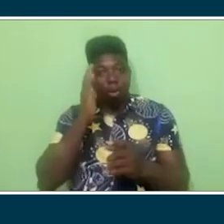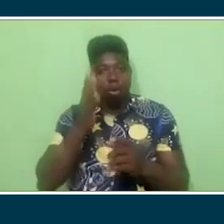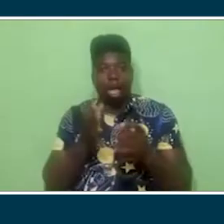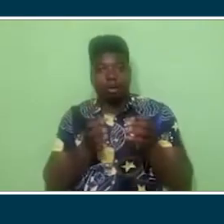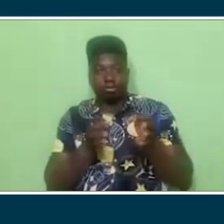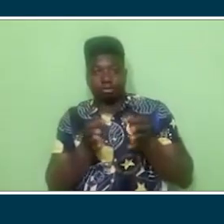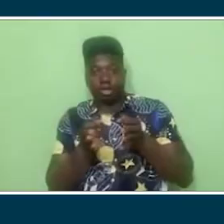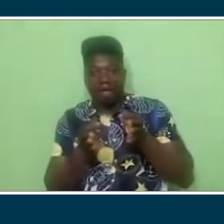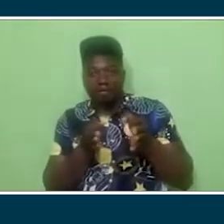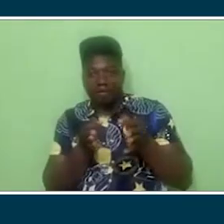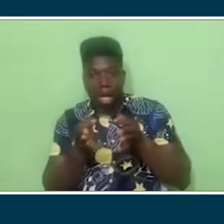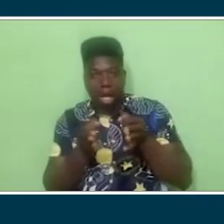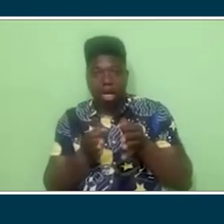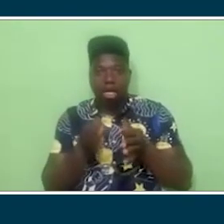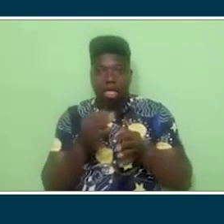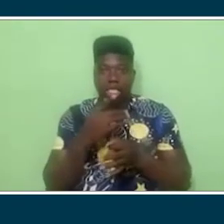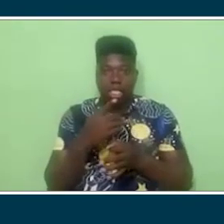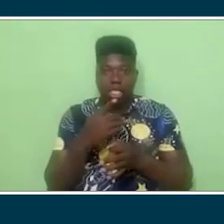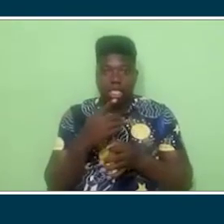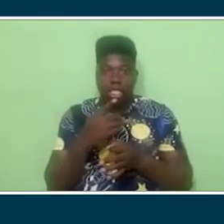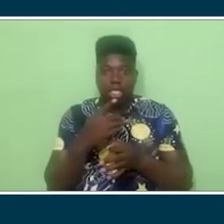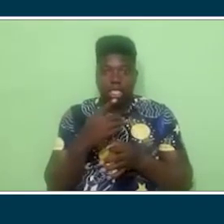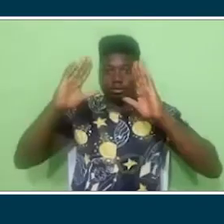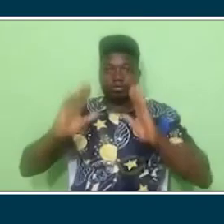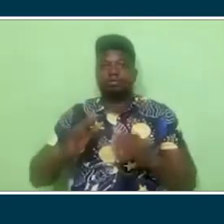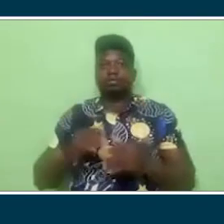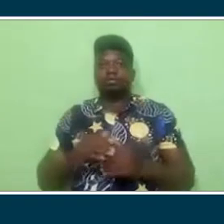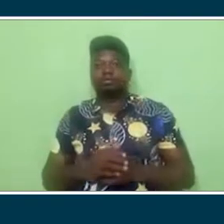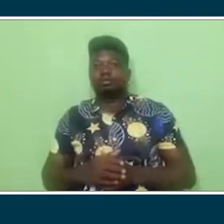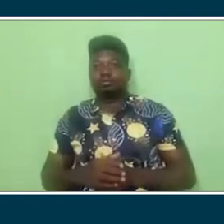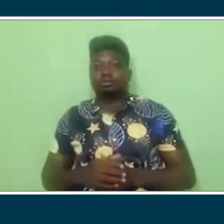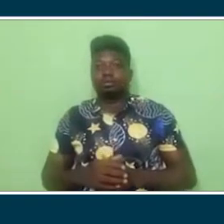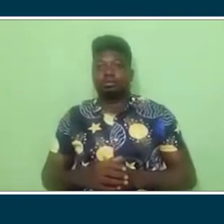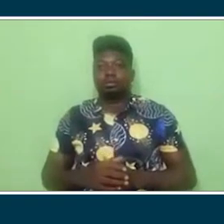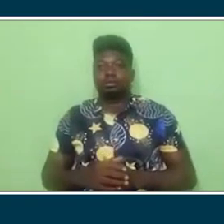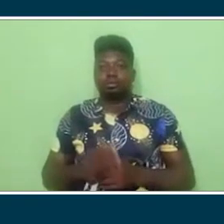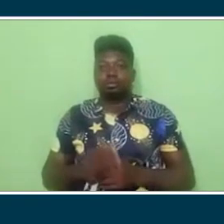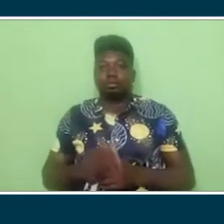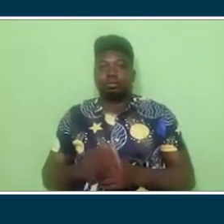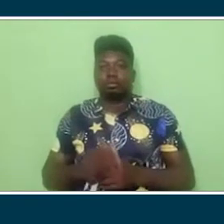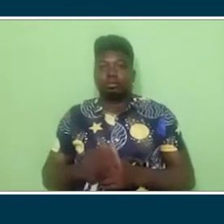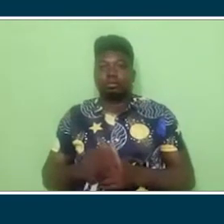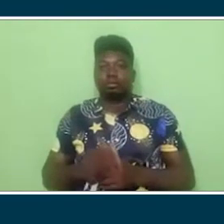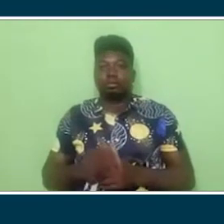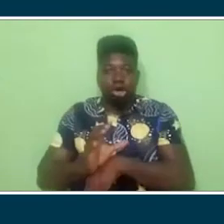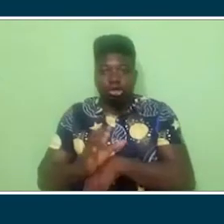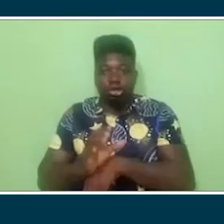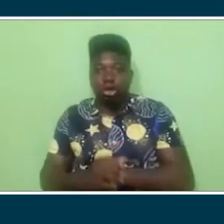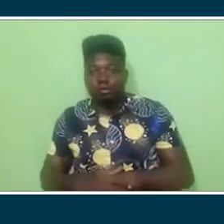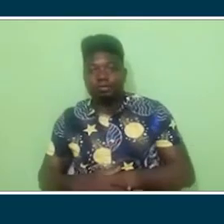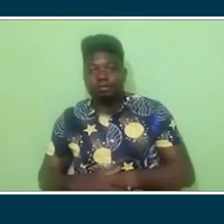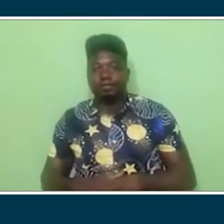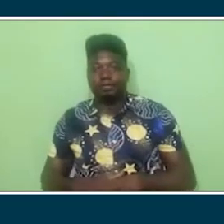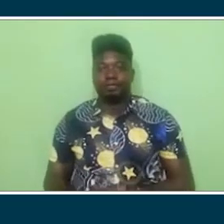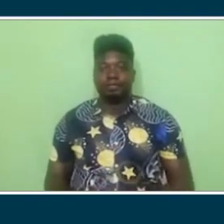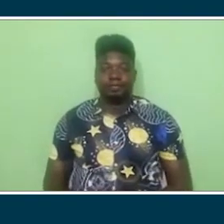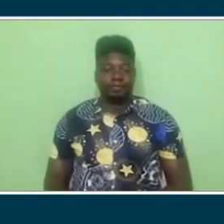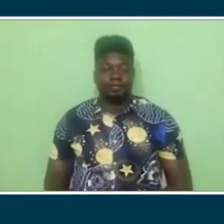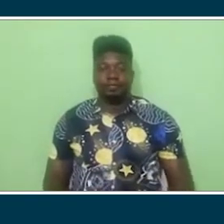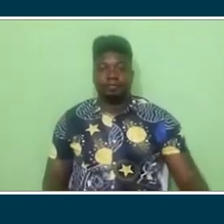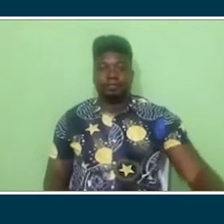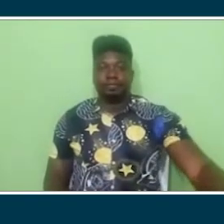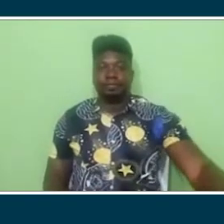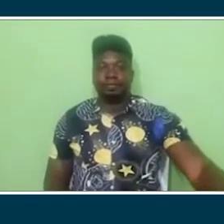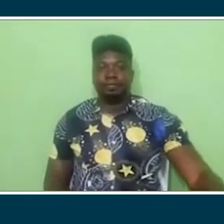the distinct features of cancel culture. And I have a framework. You want me to do it right now? Yes. Come back. Okay, I'll go Yes, ahead and